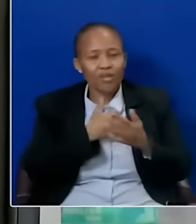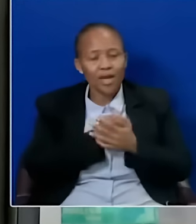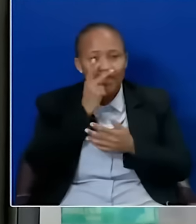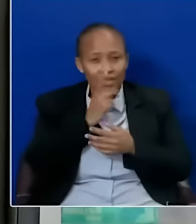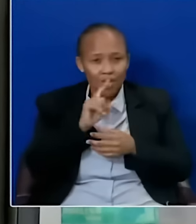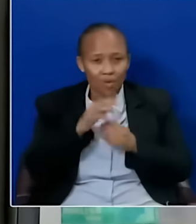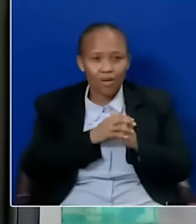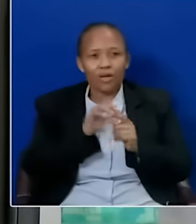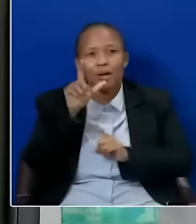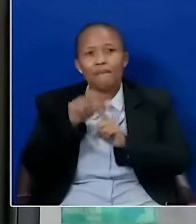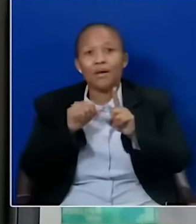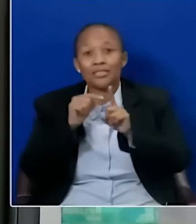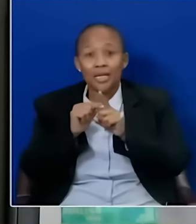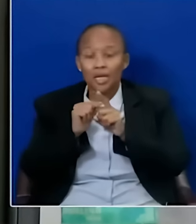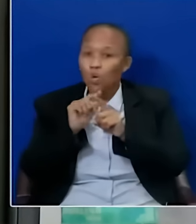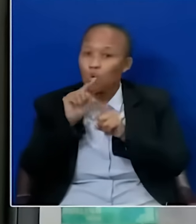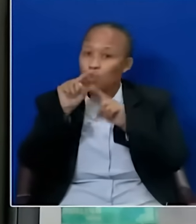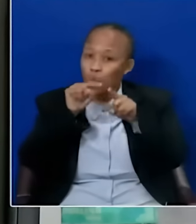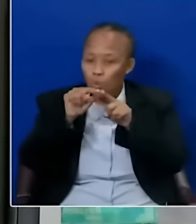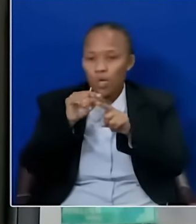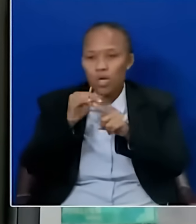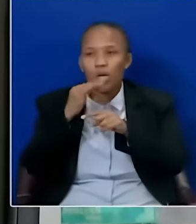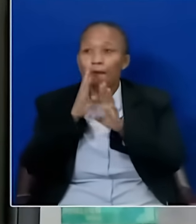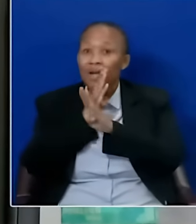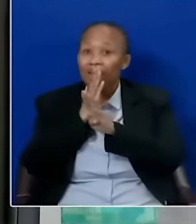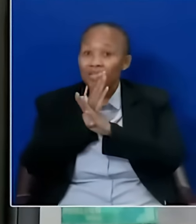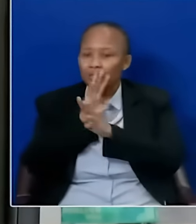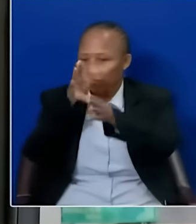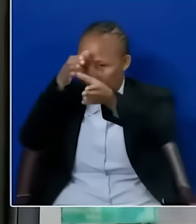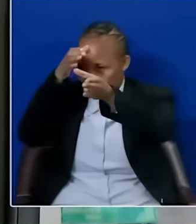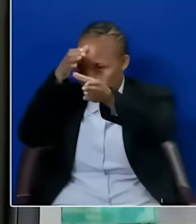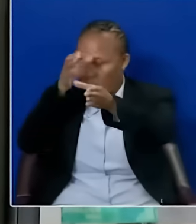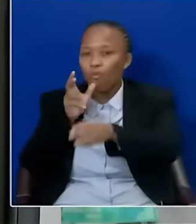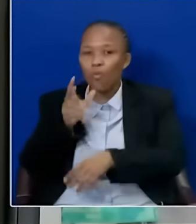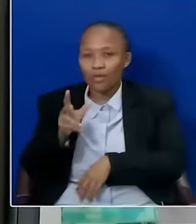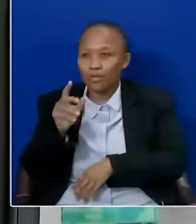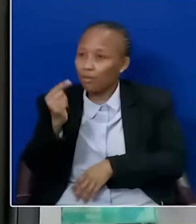expert, and the private expert says, I want to do my own examination.